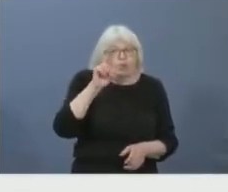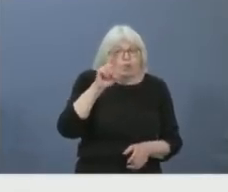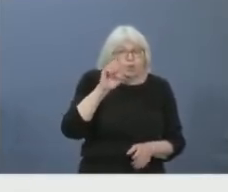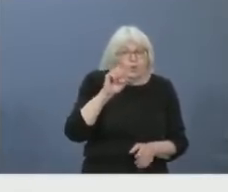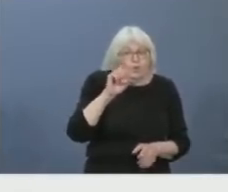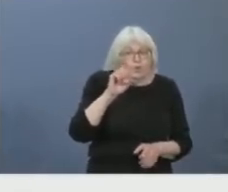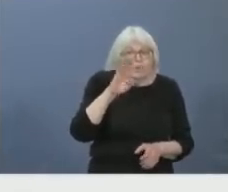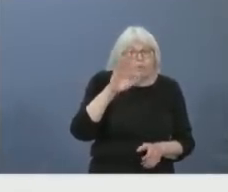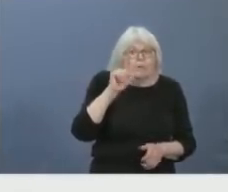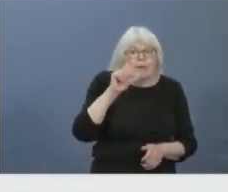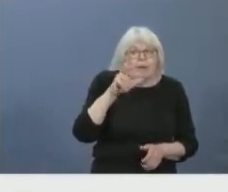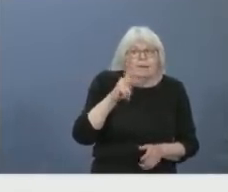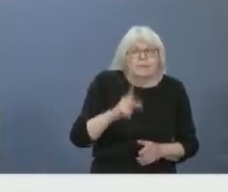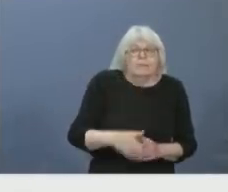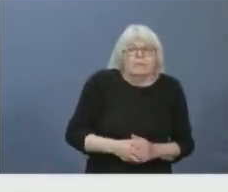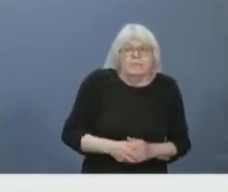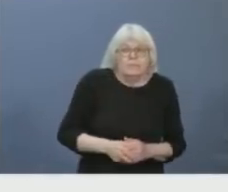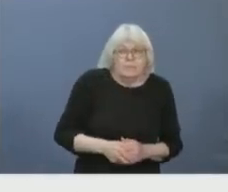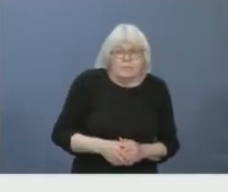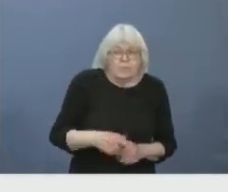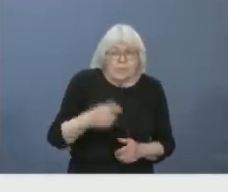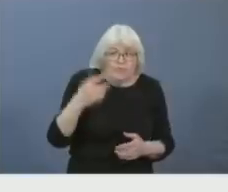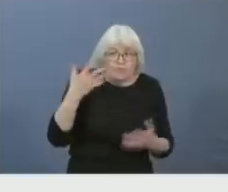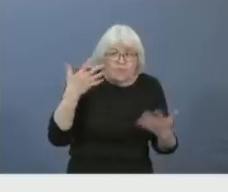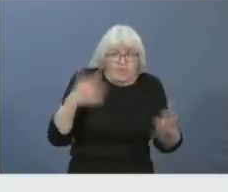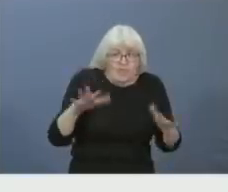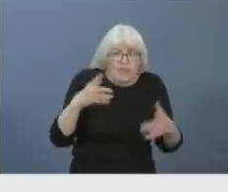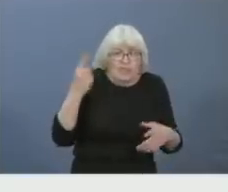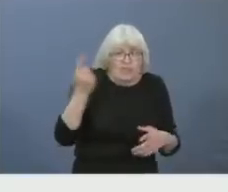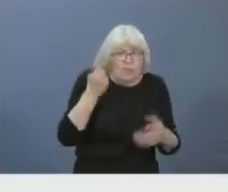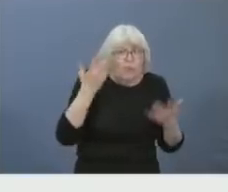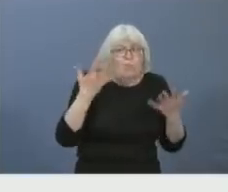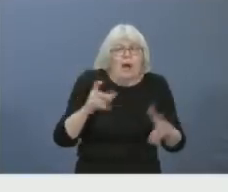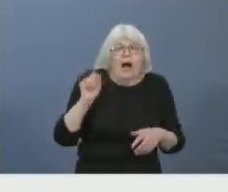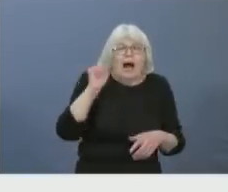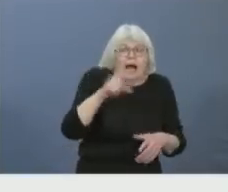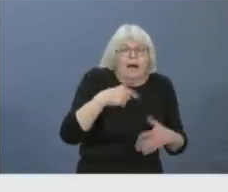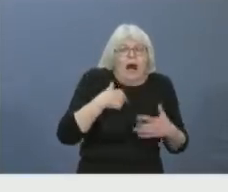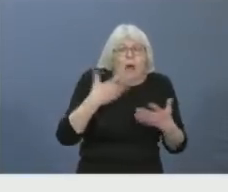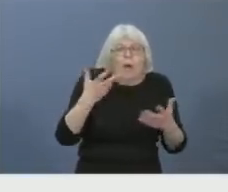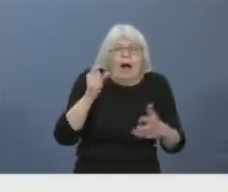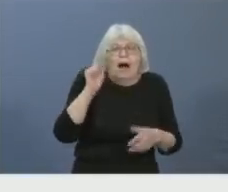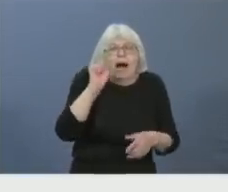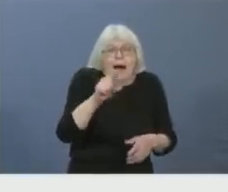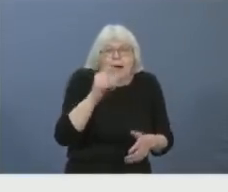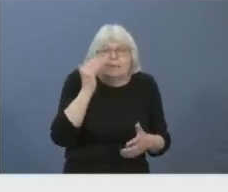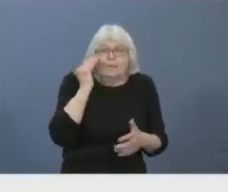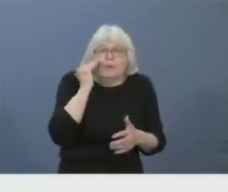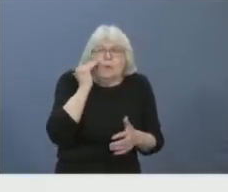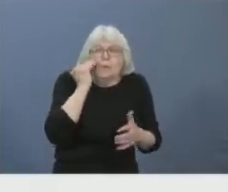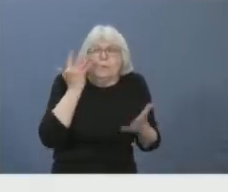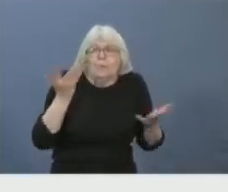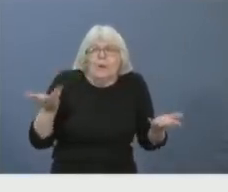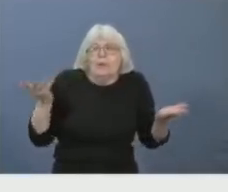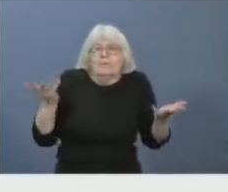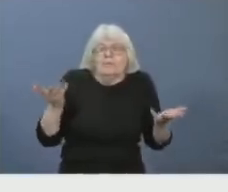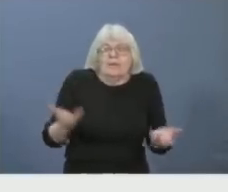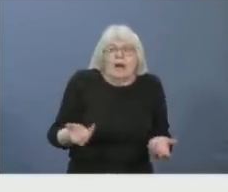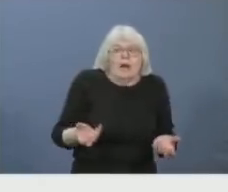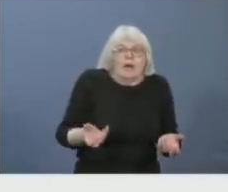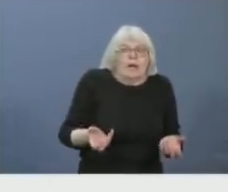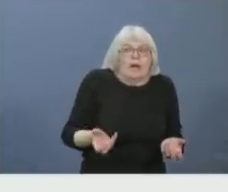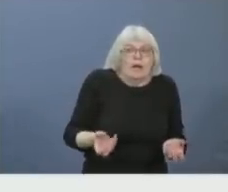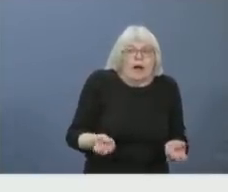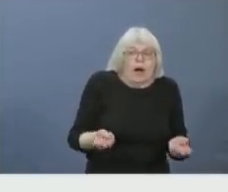somebody had already mentioned this in the remarks earlier, but just looking for an update on the number of structures that